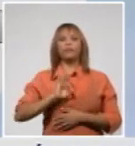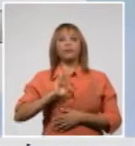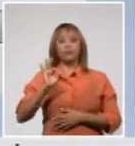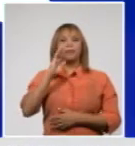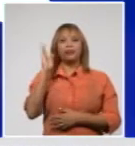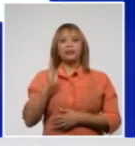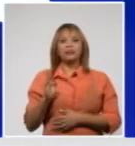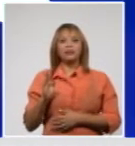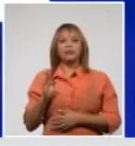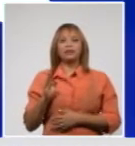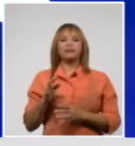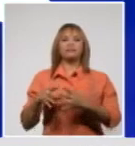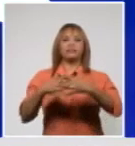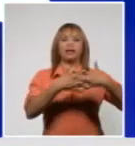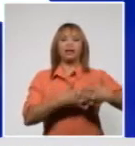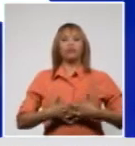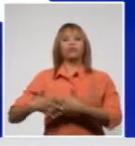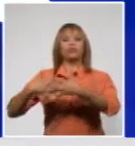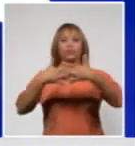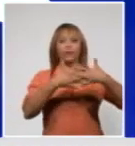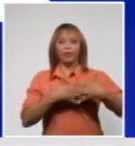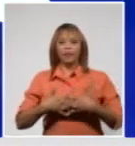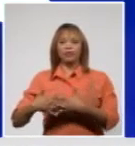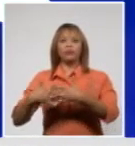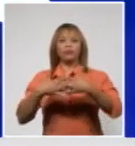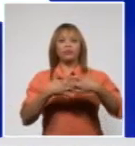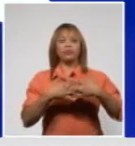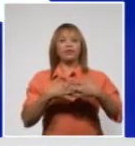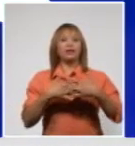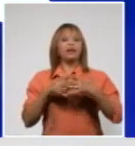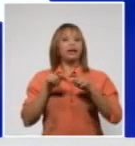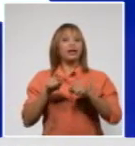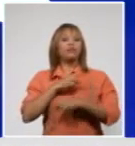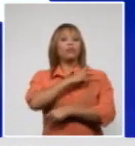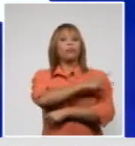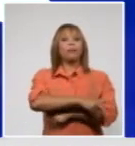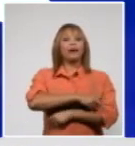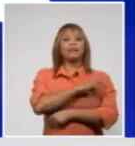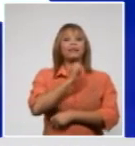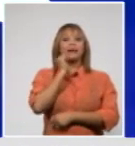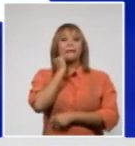3.47%. Now we will look at the regional situation in greater detail.